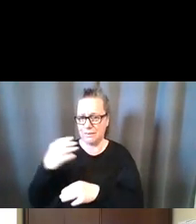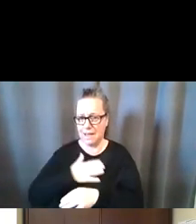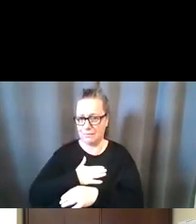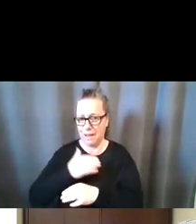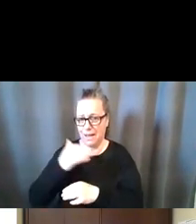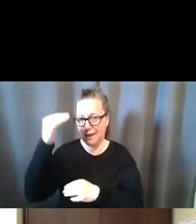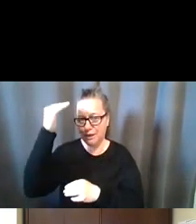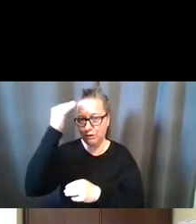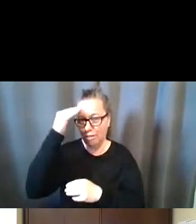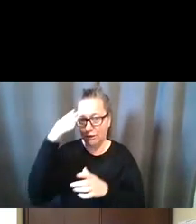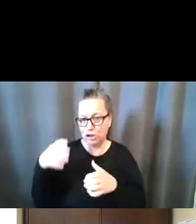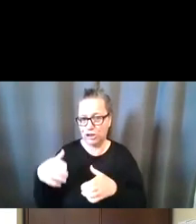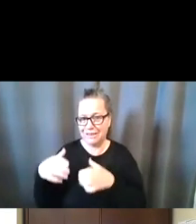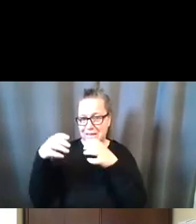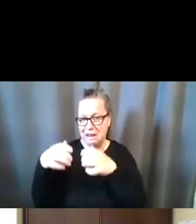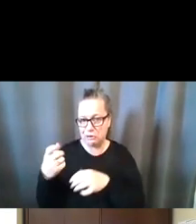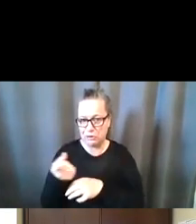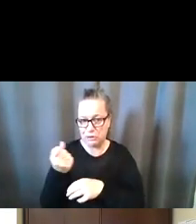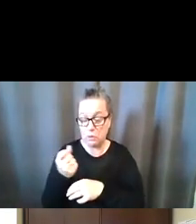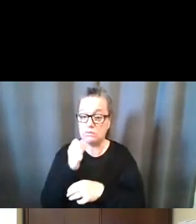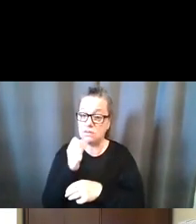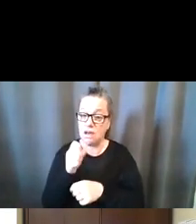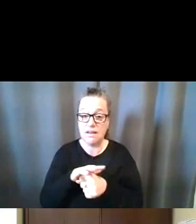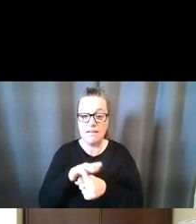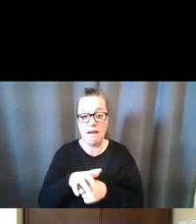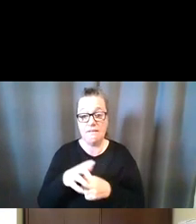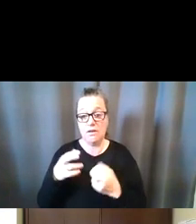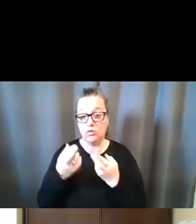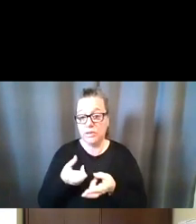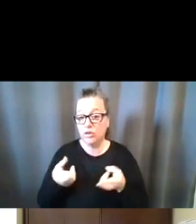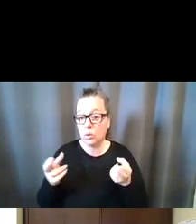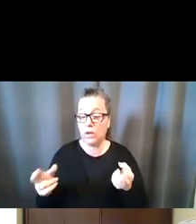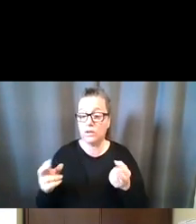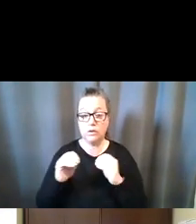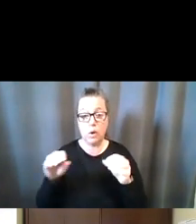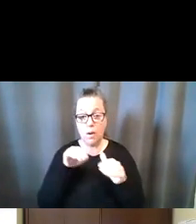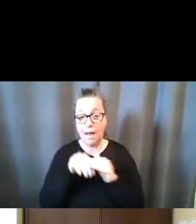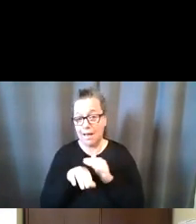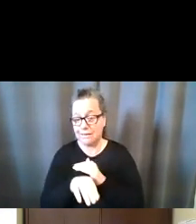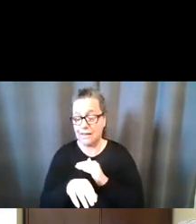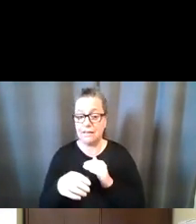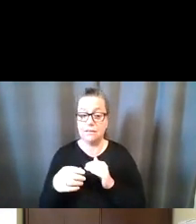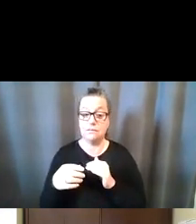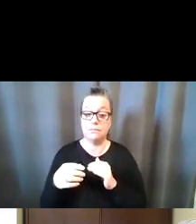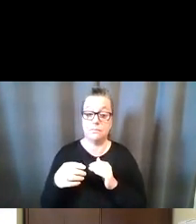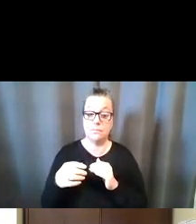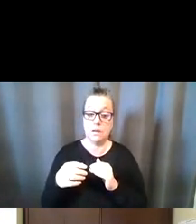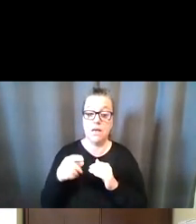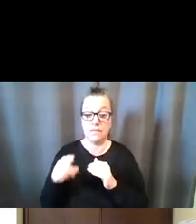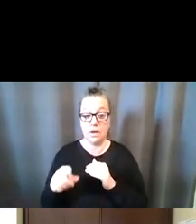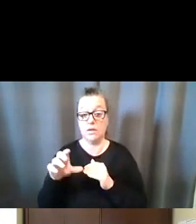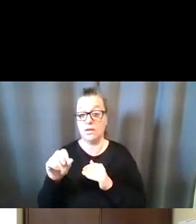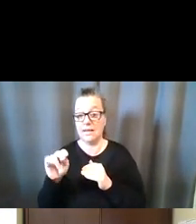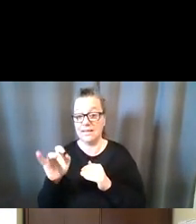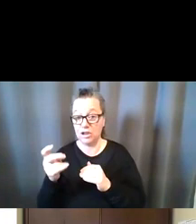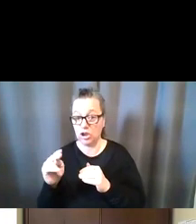can hold. Inadequate resources, no access to the needed information. The fact that the conditions are